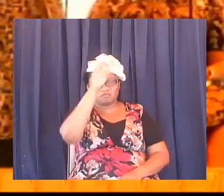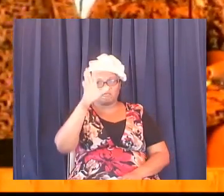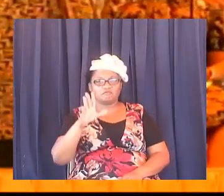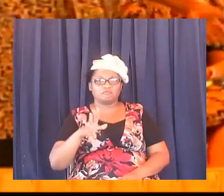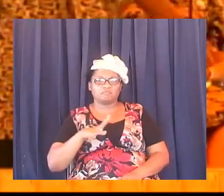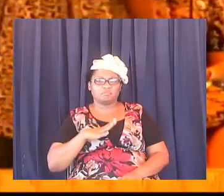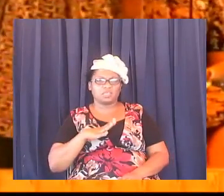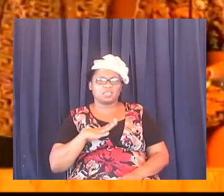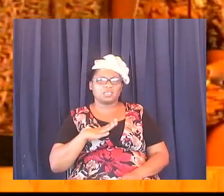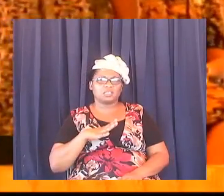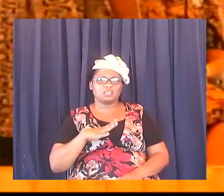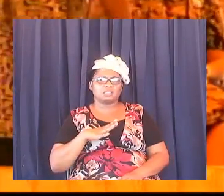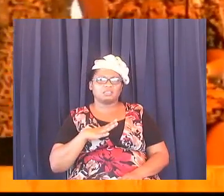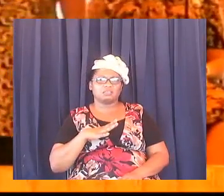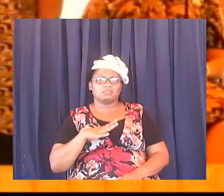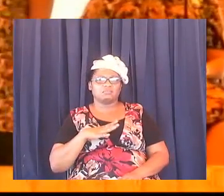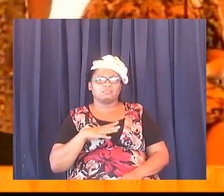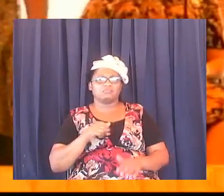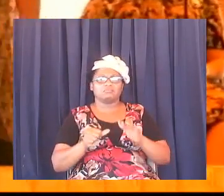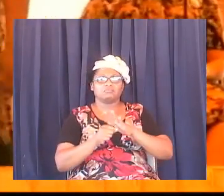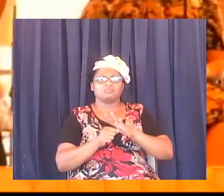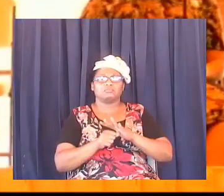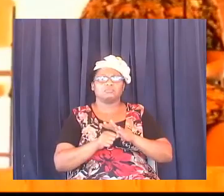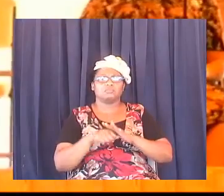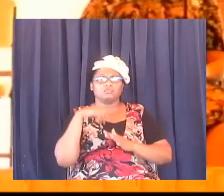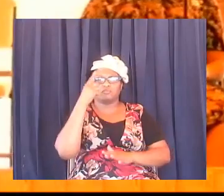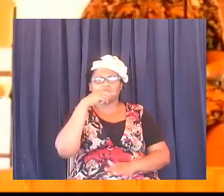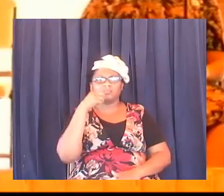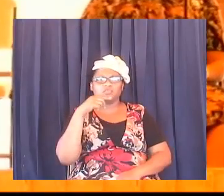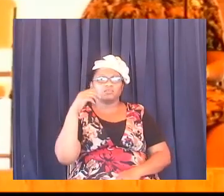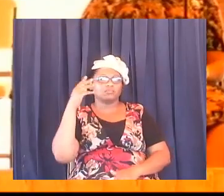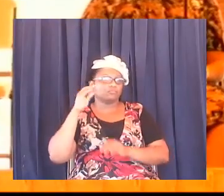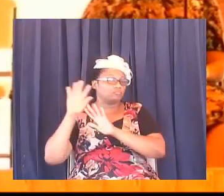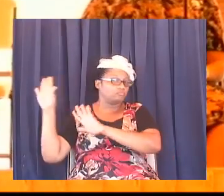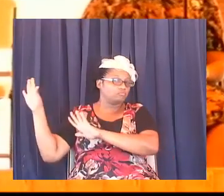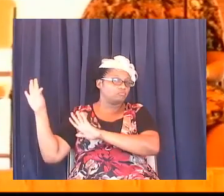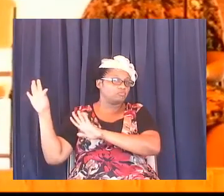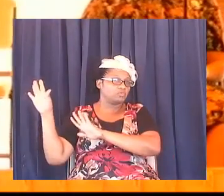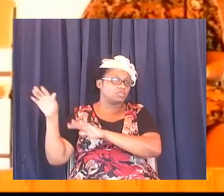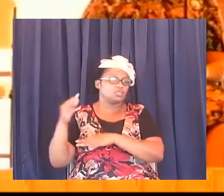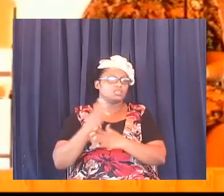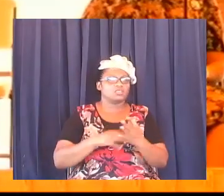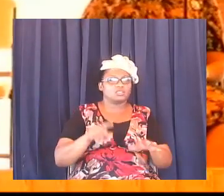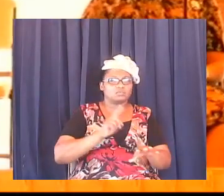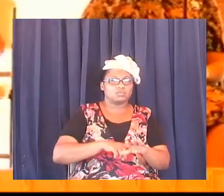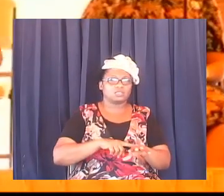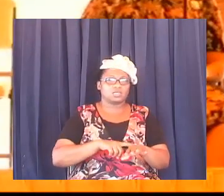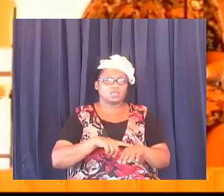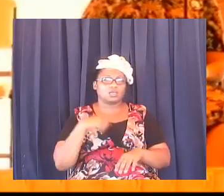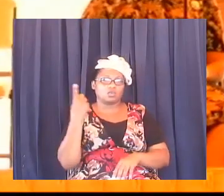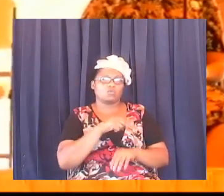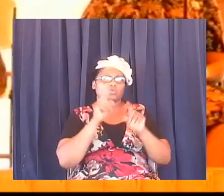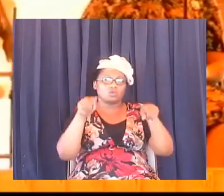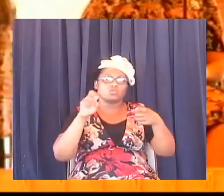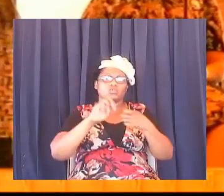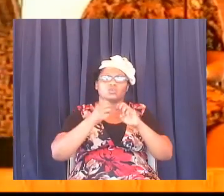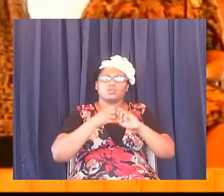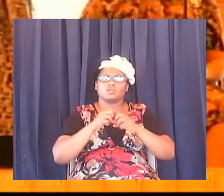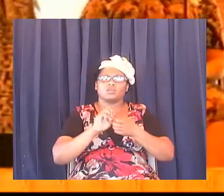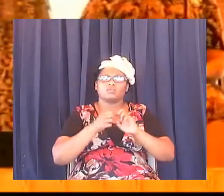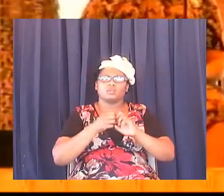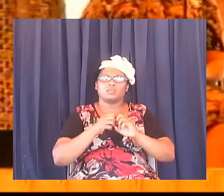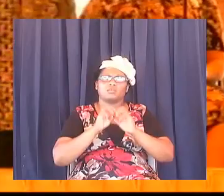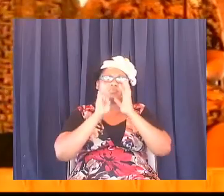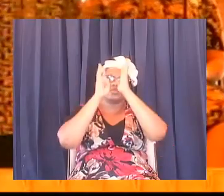as if we knew him not. Praise God, sometimes we're going through some situation according to the will of God. And